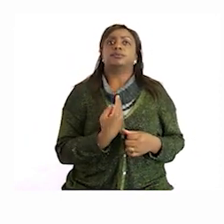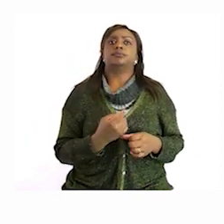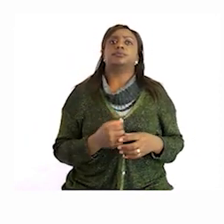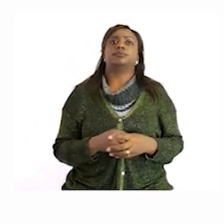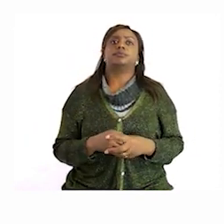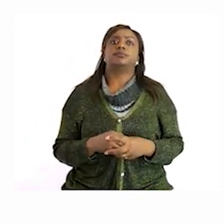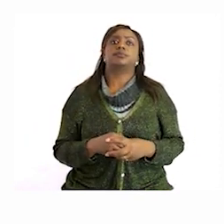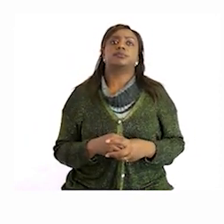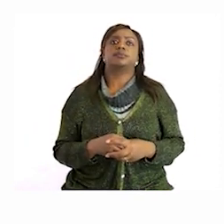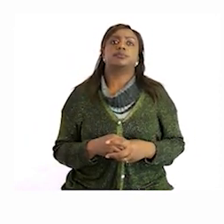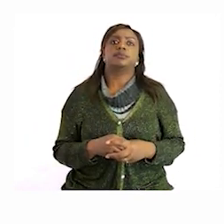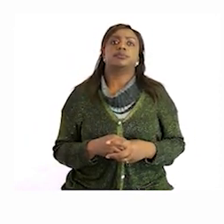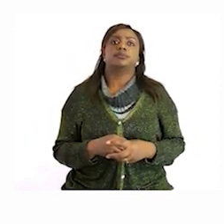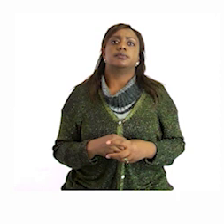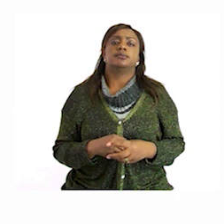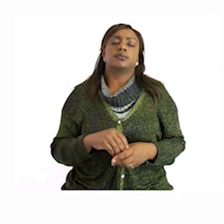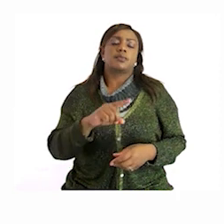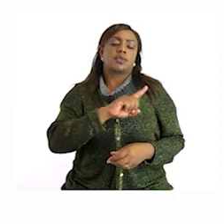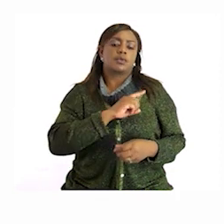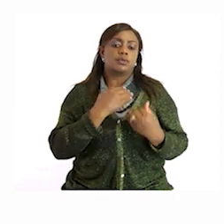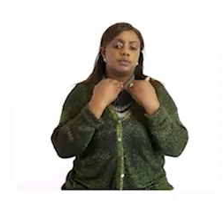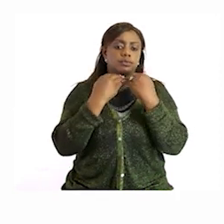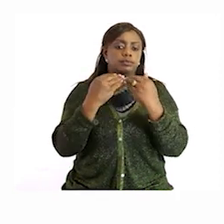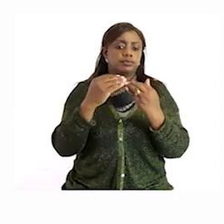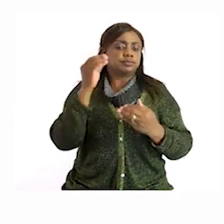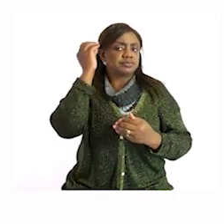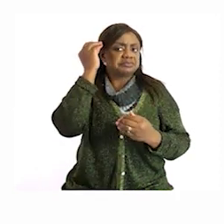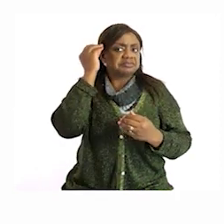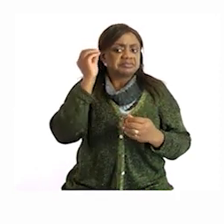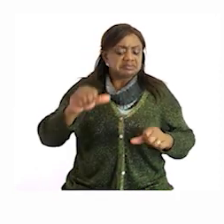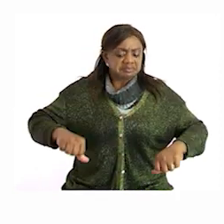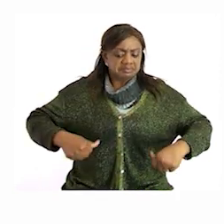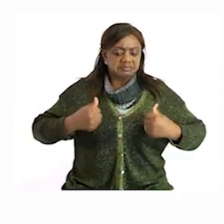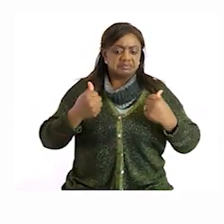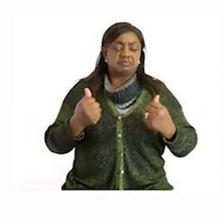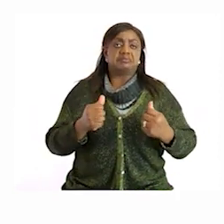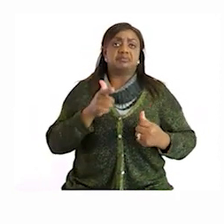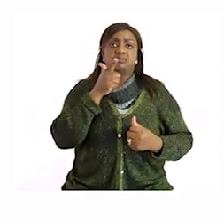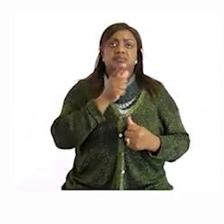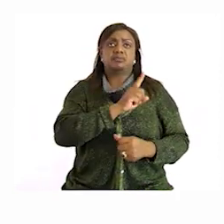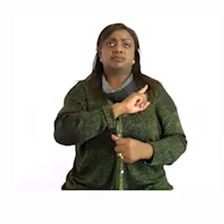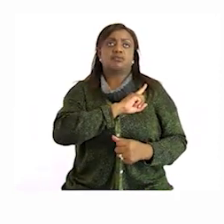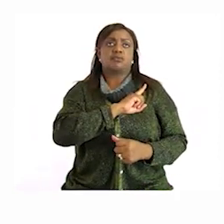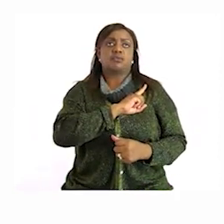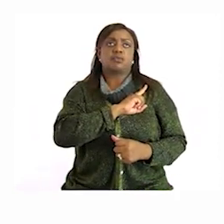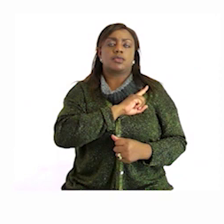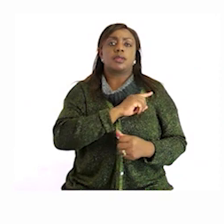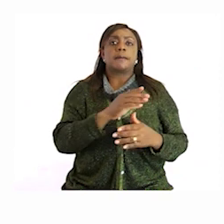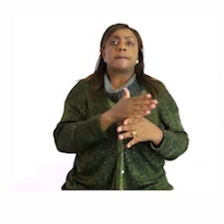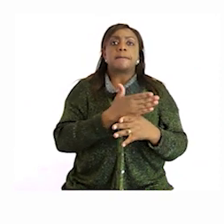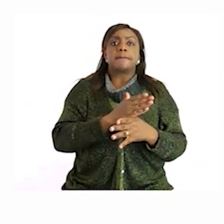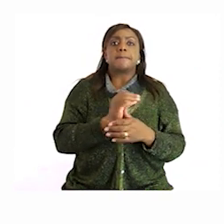sexual health. Now, why is it important for you to be healthy sexually? So that you can live a